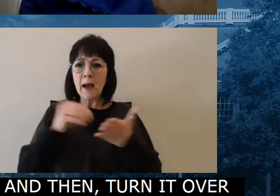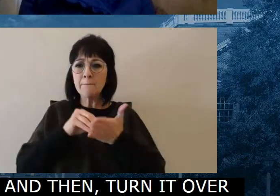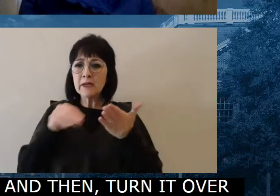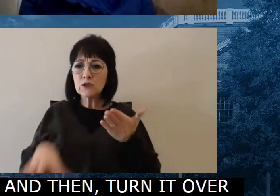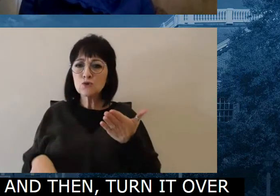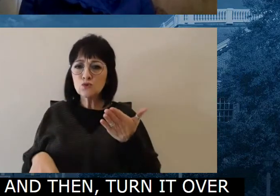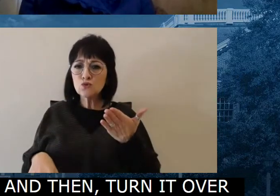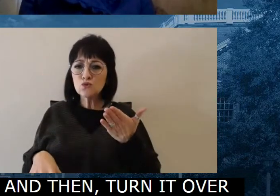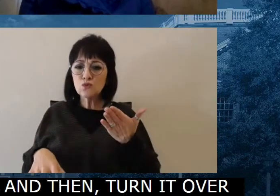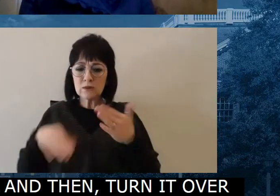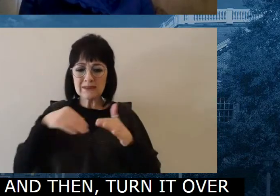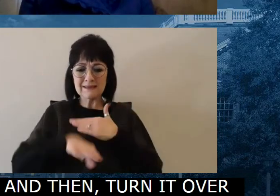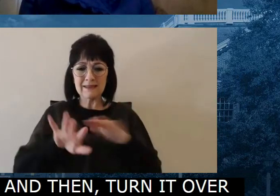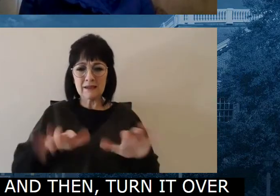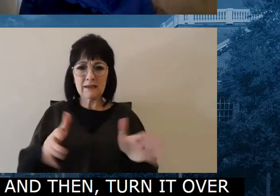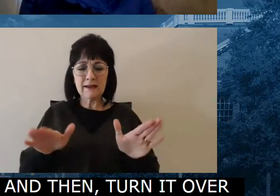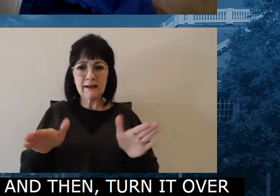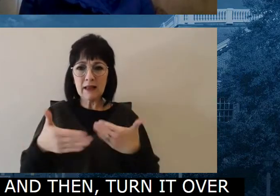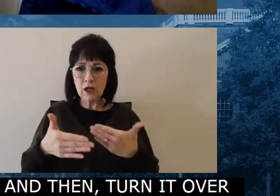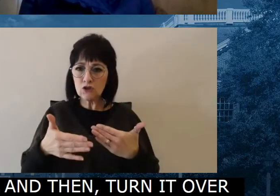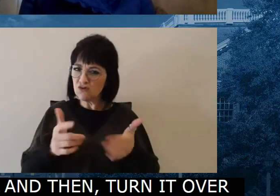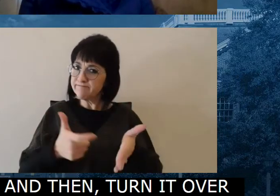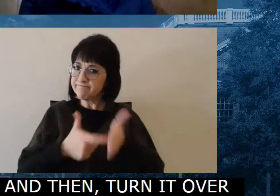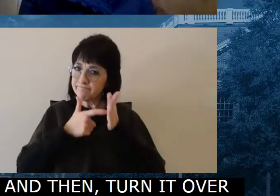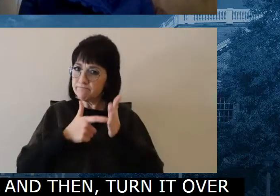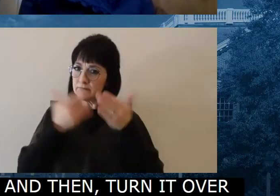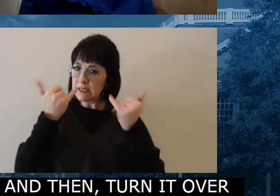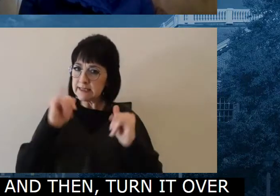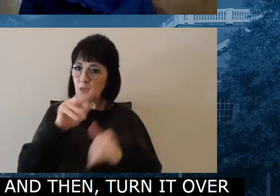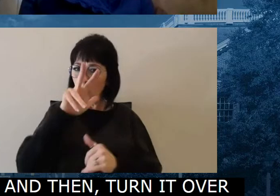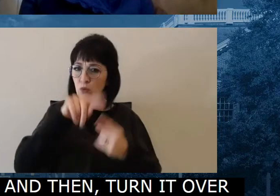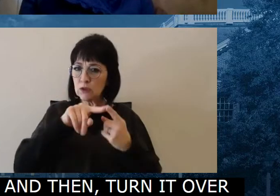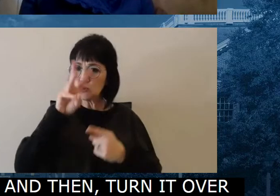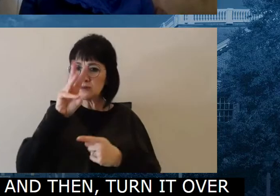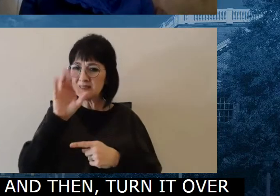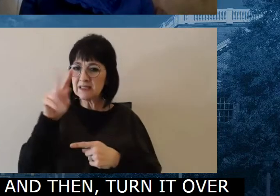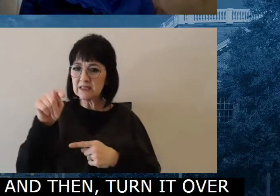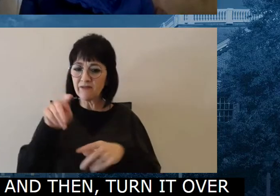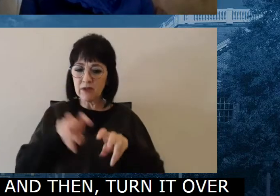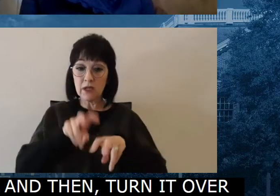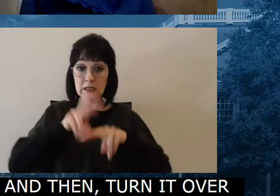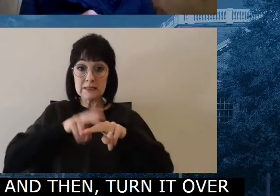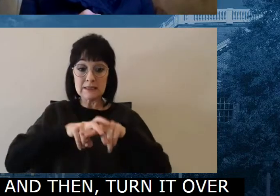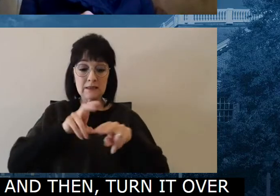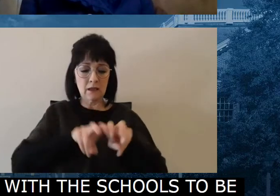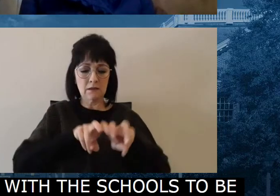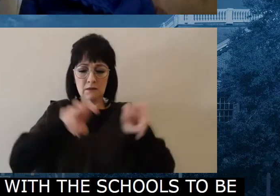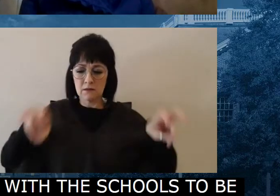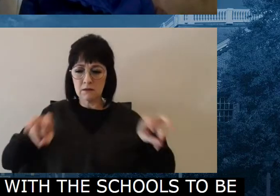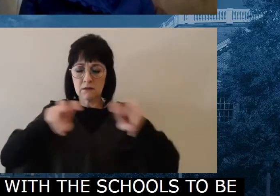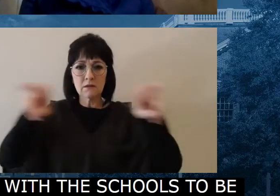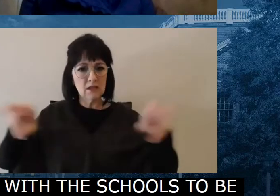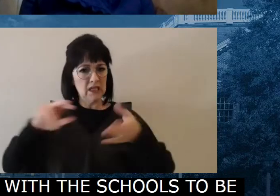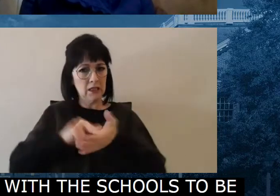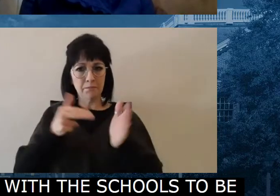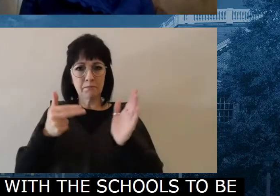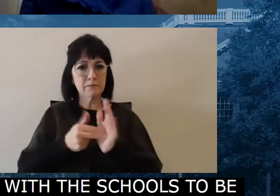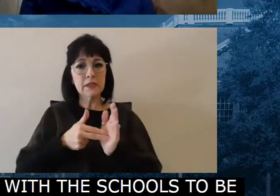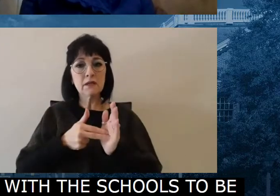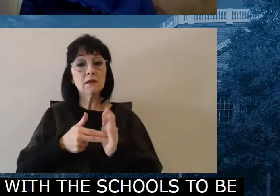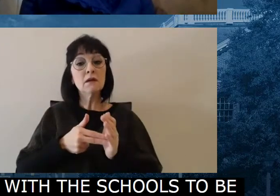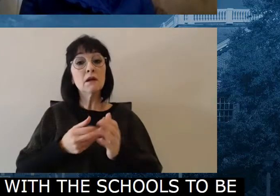feet distancing between and among students means fewer students in the classroom. Same thing on buses